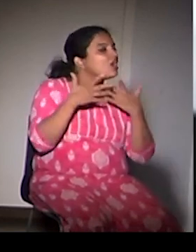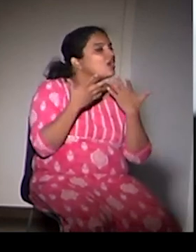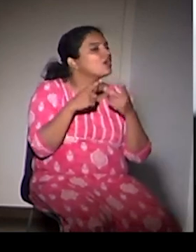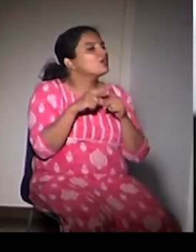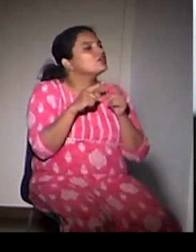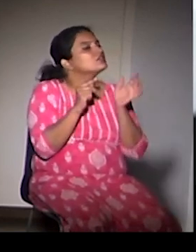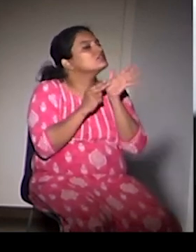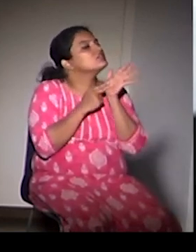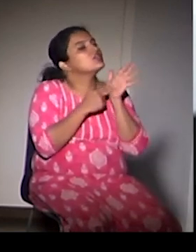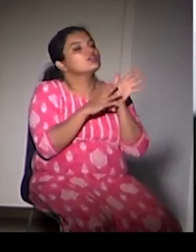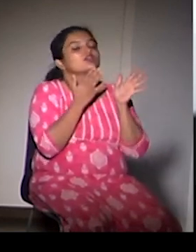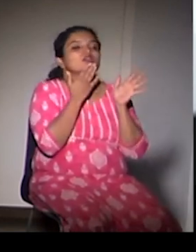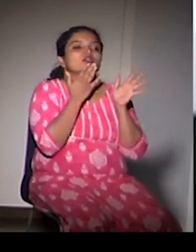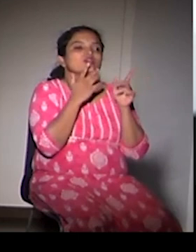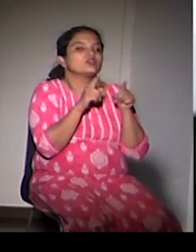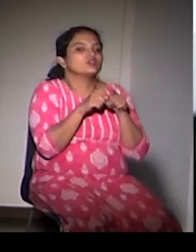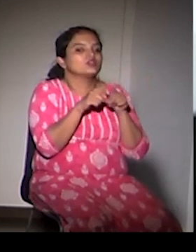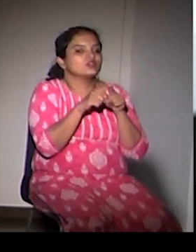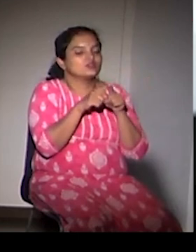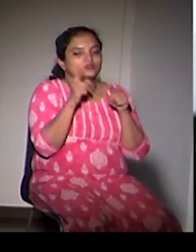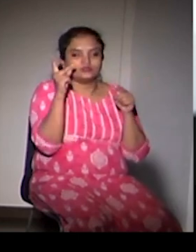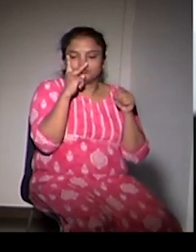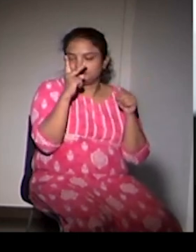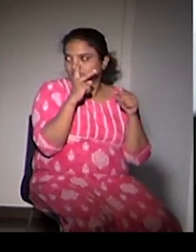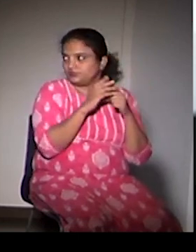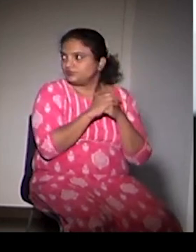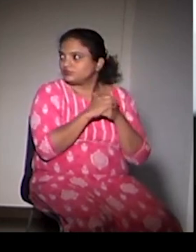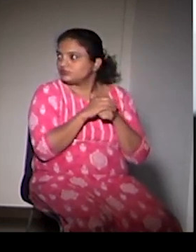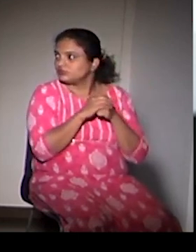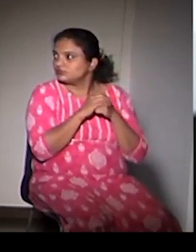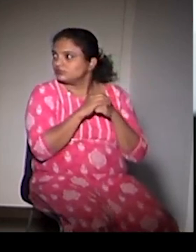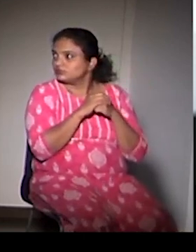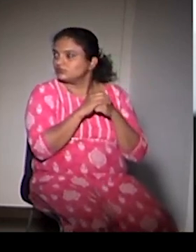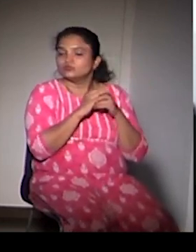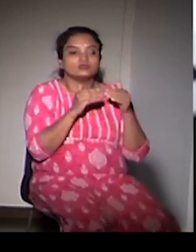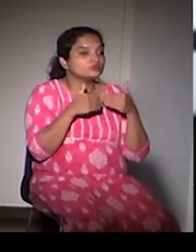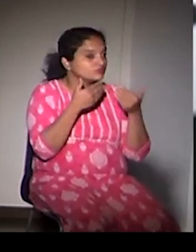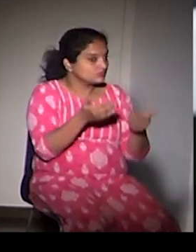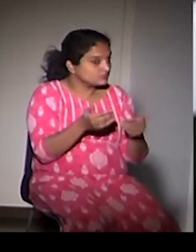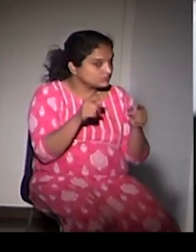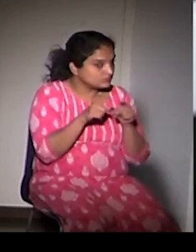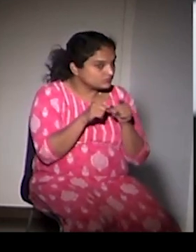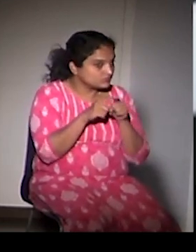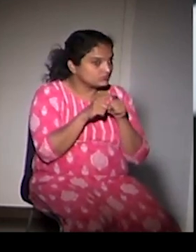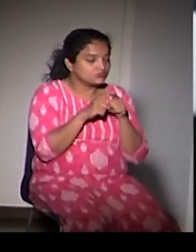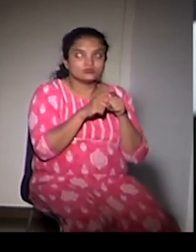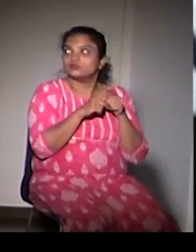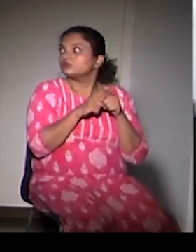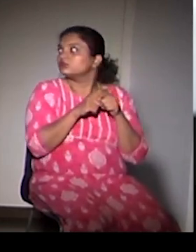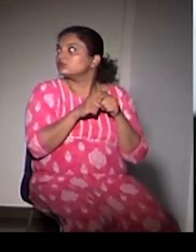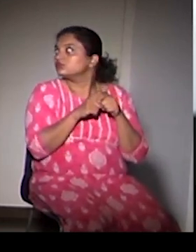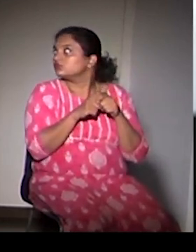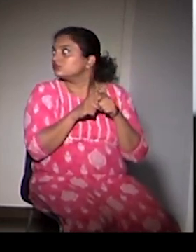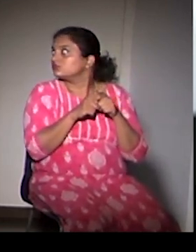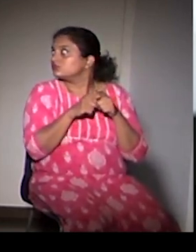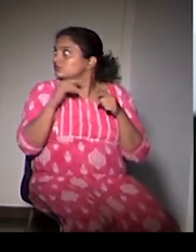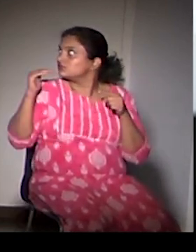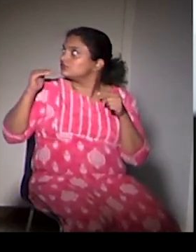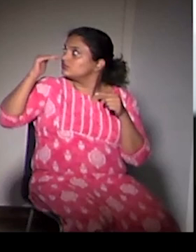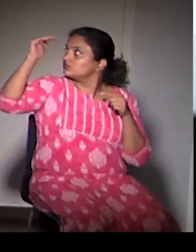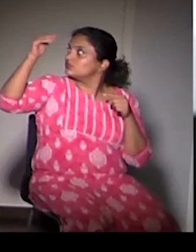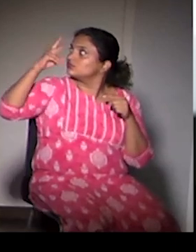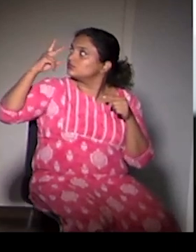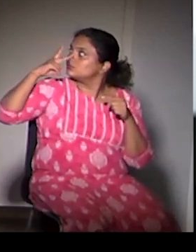natural colour of the ceramic body underneath. And then you've got further carving above on